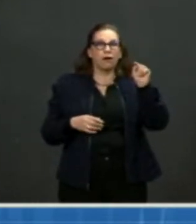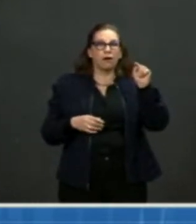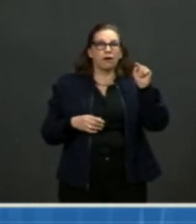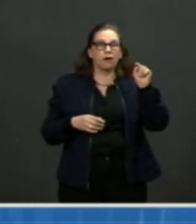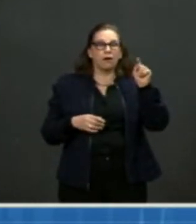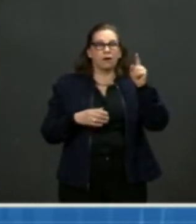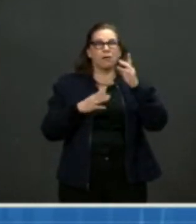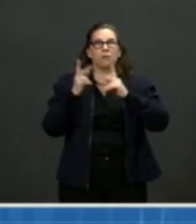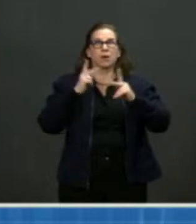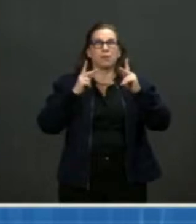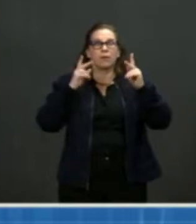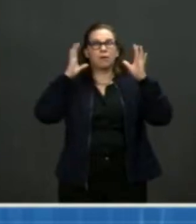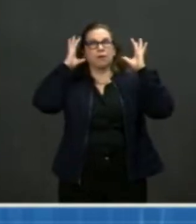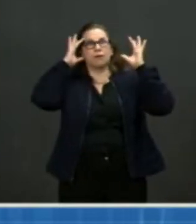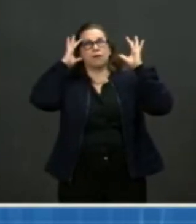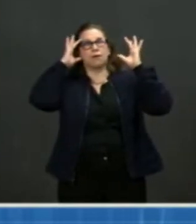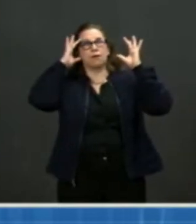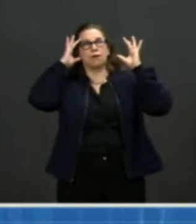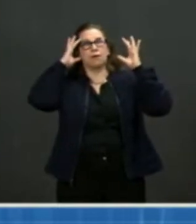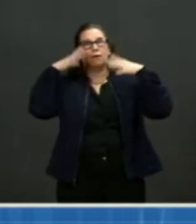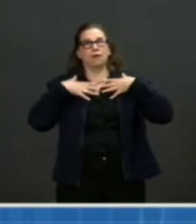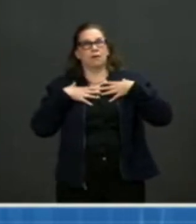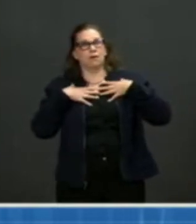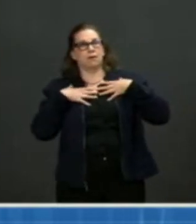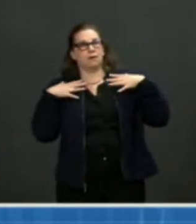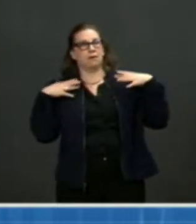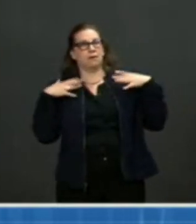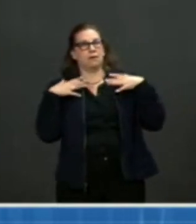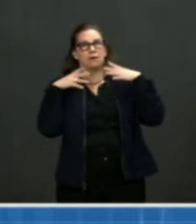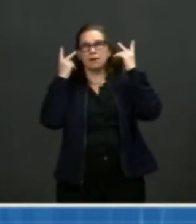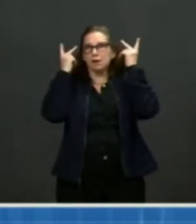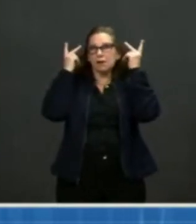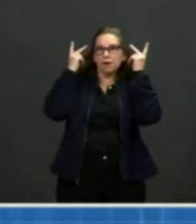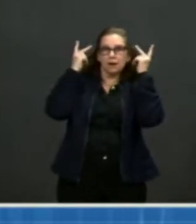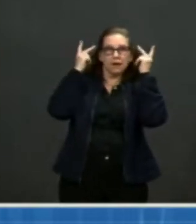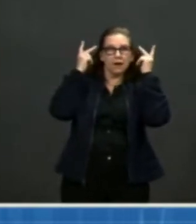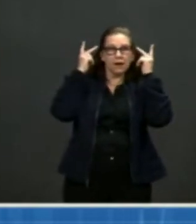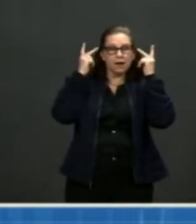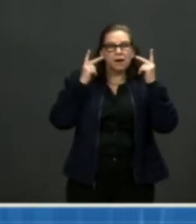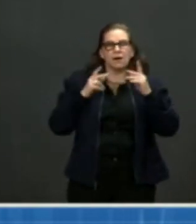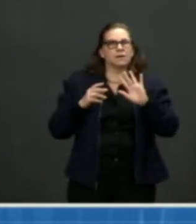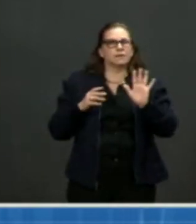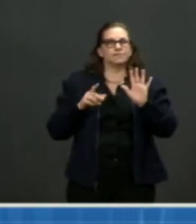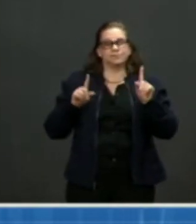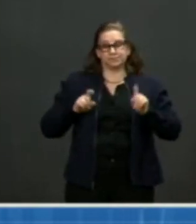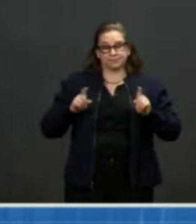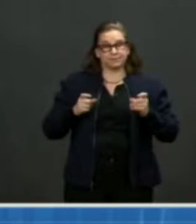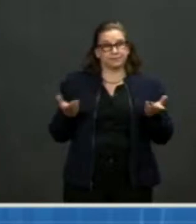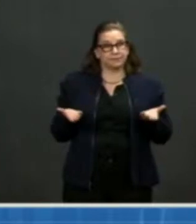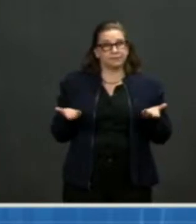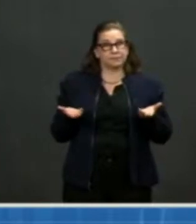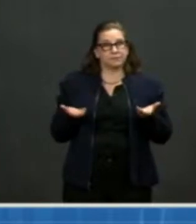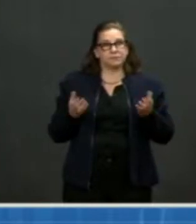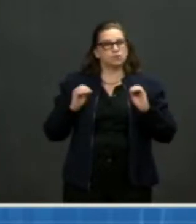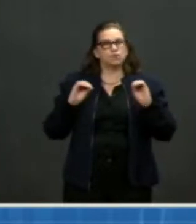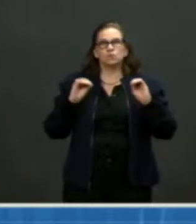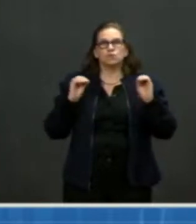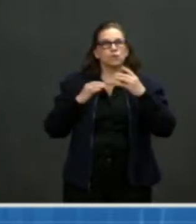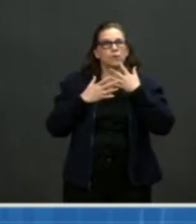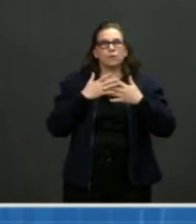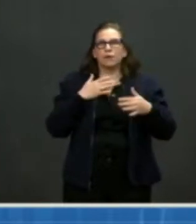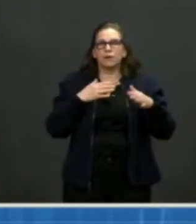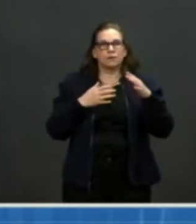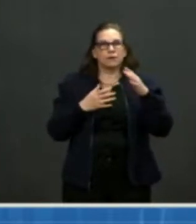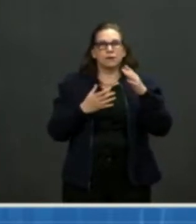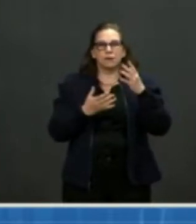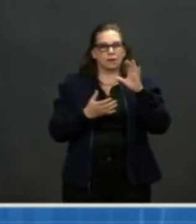During this trial here, there was no indication at all. Now, remember, you're dealing with 30,000